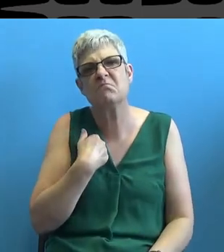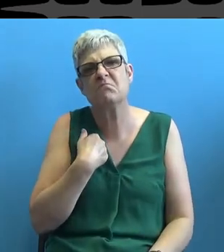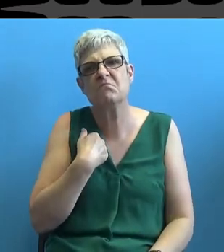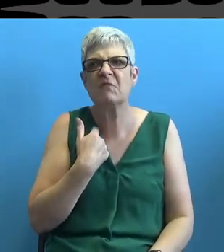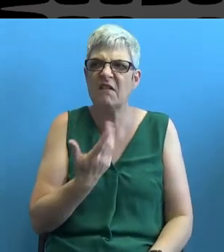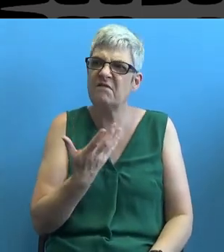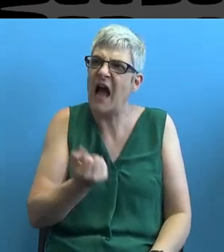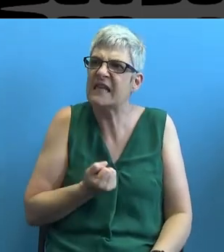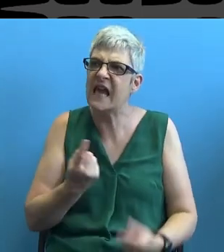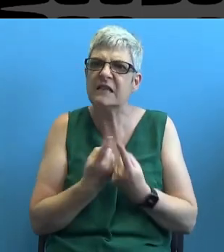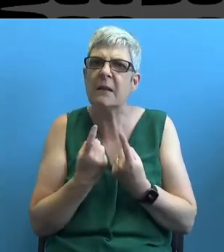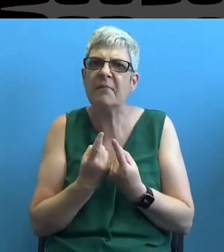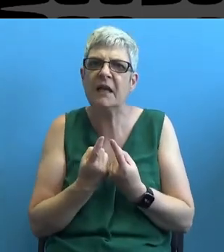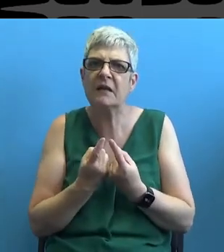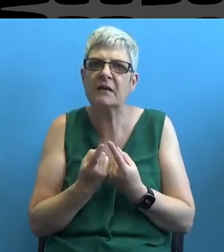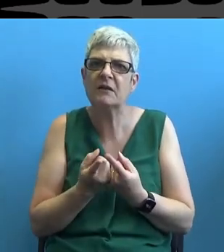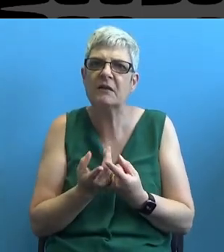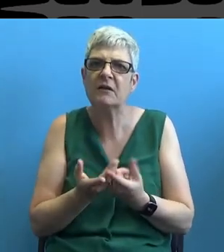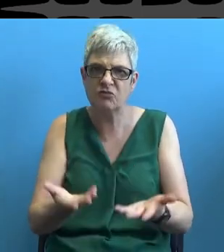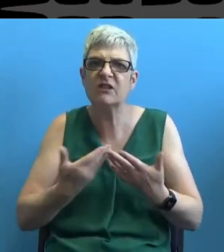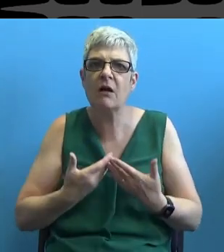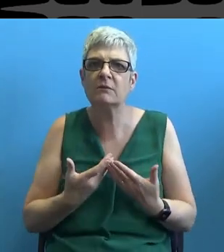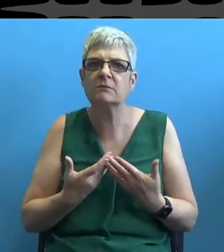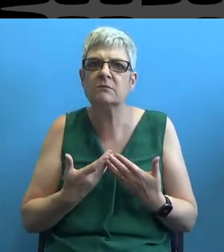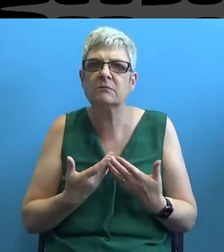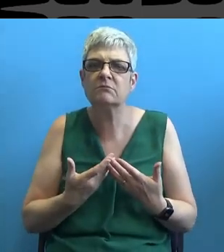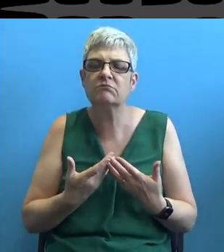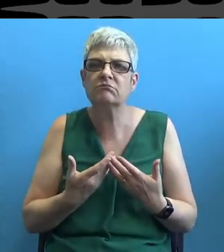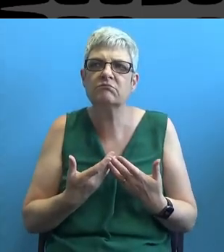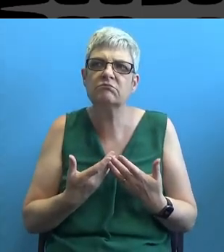Only if I'm getting something out of it.